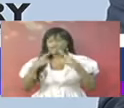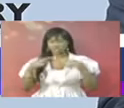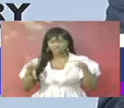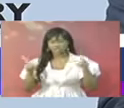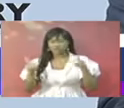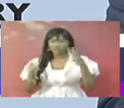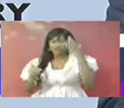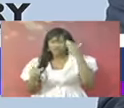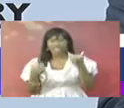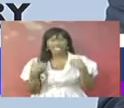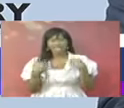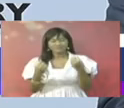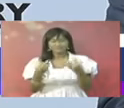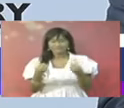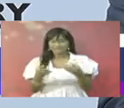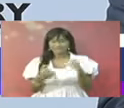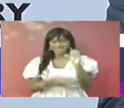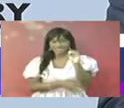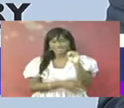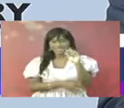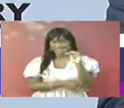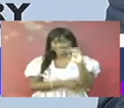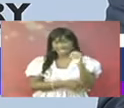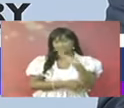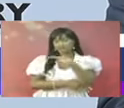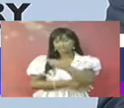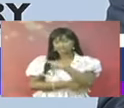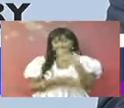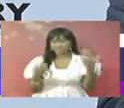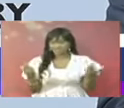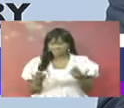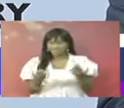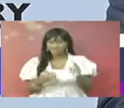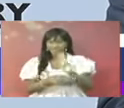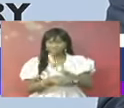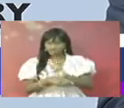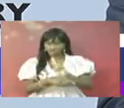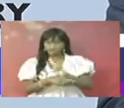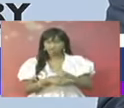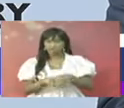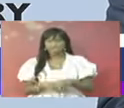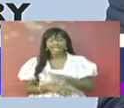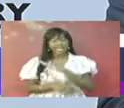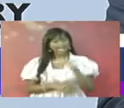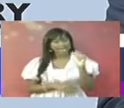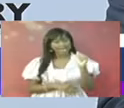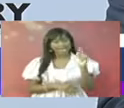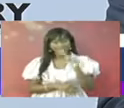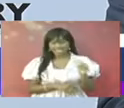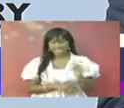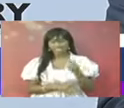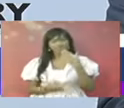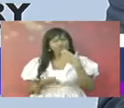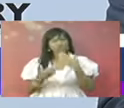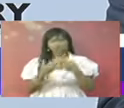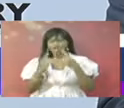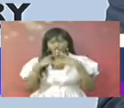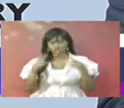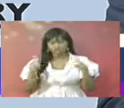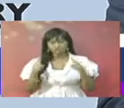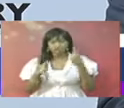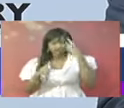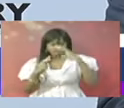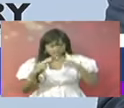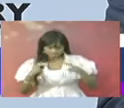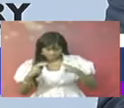we have a large quantity of Sinopharm in Trinidad and Tobago for use. And we have used AstraZeneca. So very good news by the way of research for